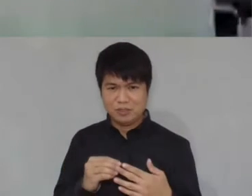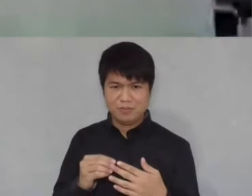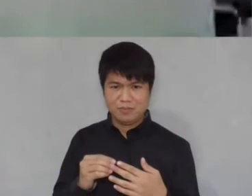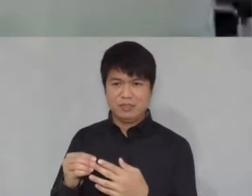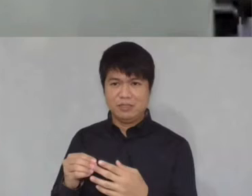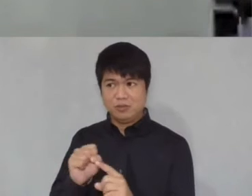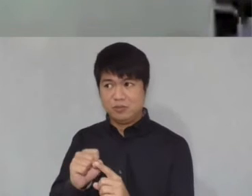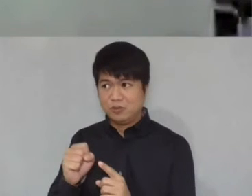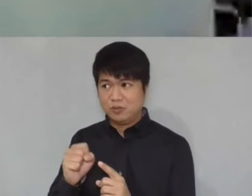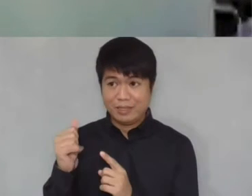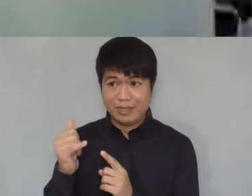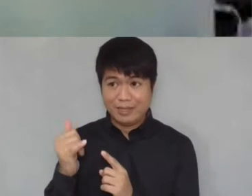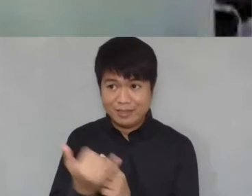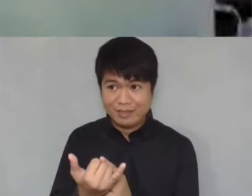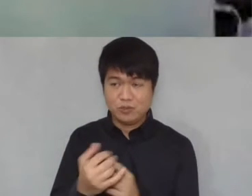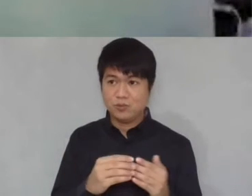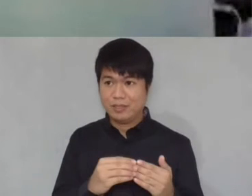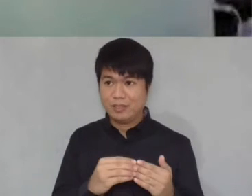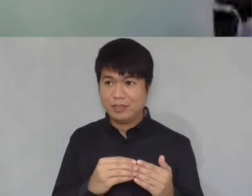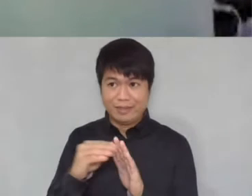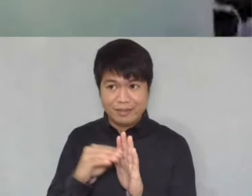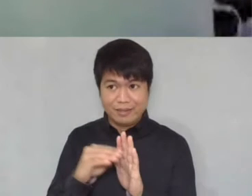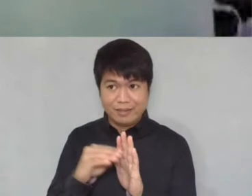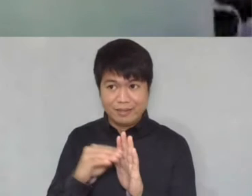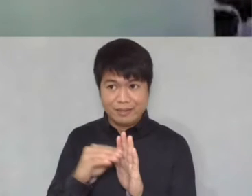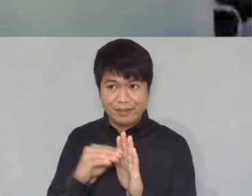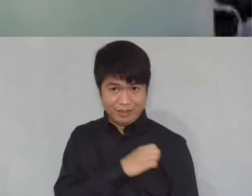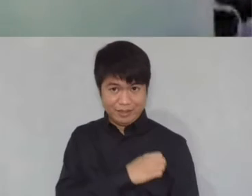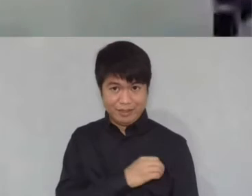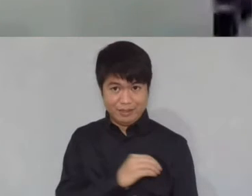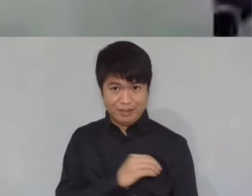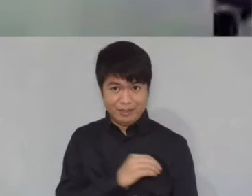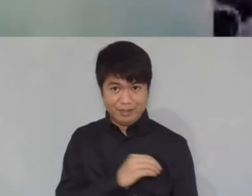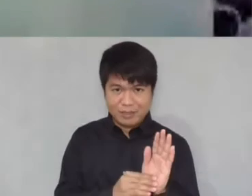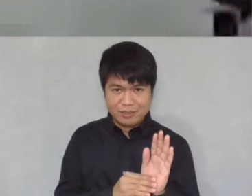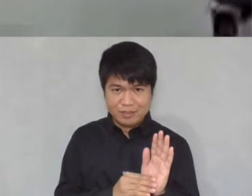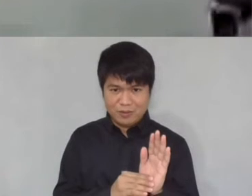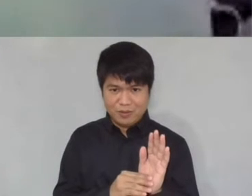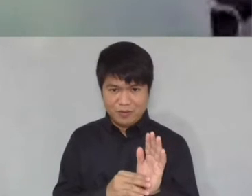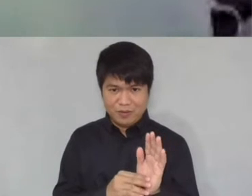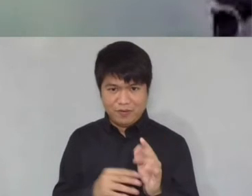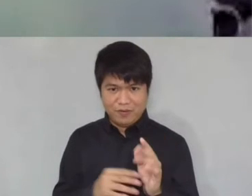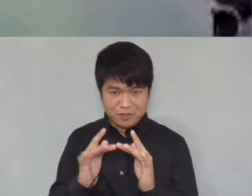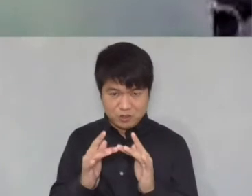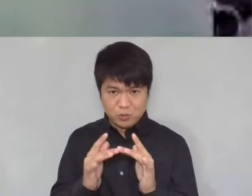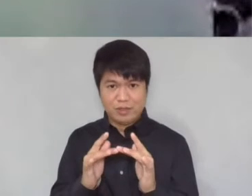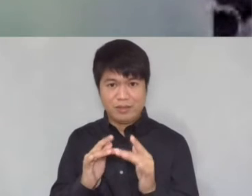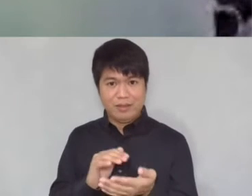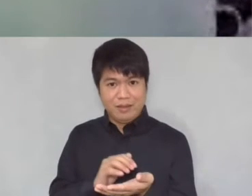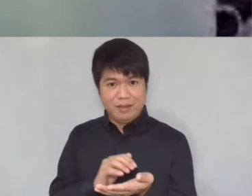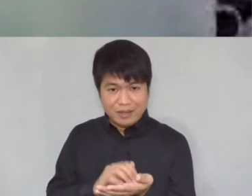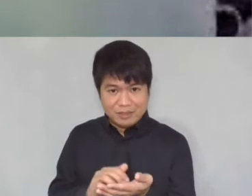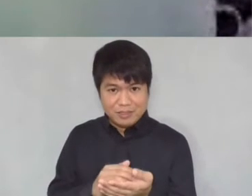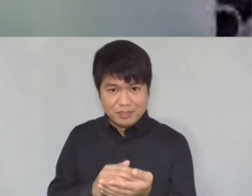all specialty societies, the guidelines, ethical guidelines of the virtual practice